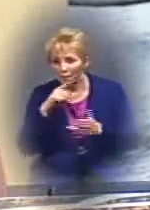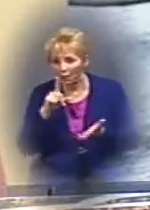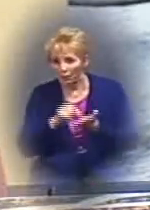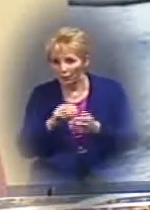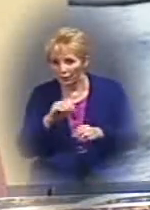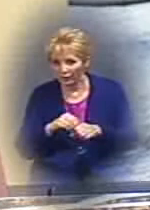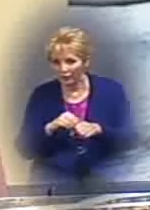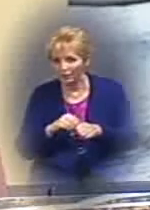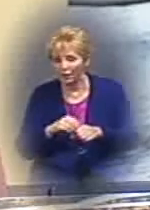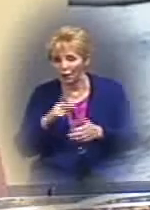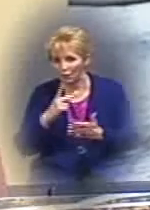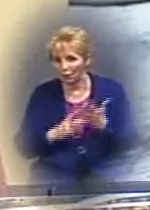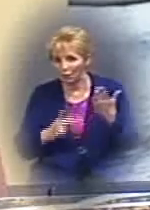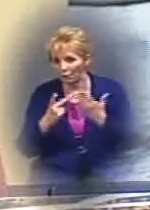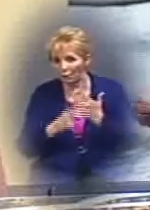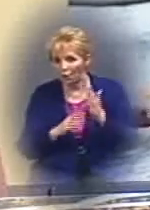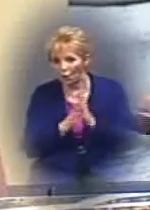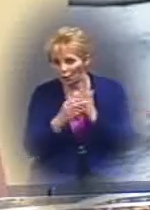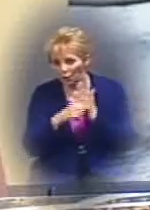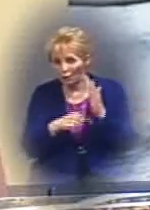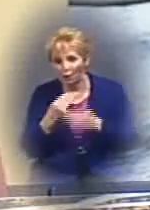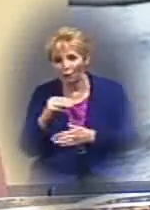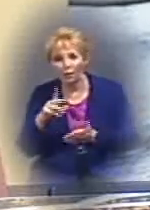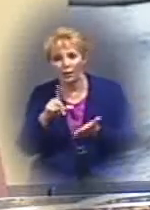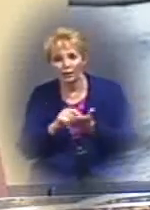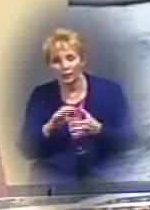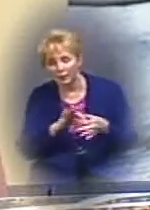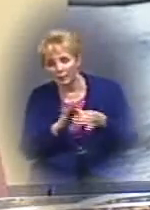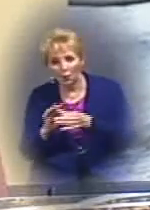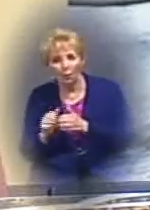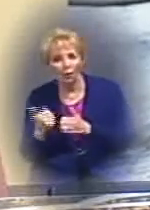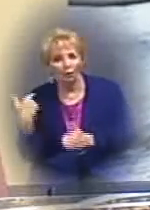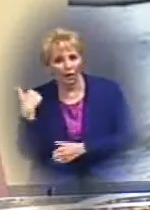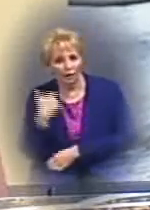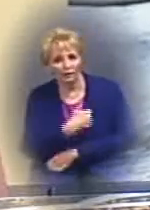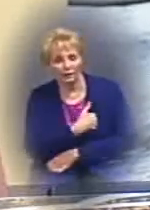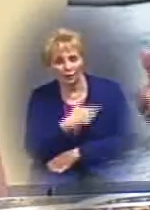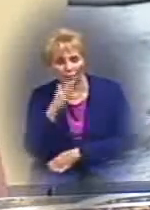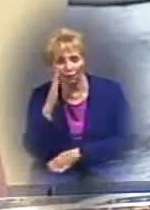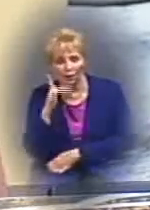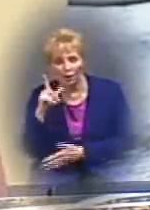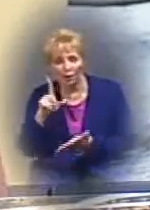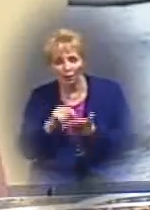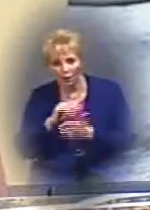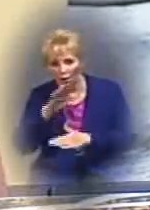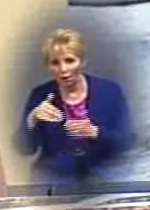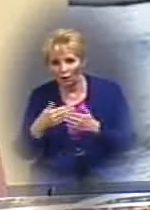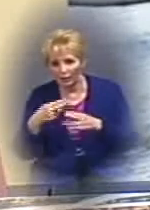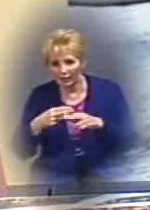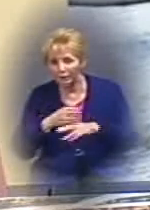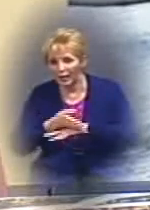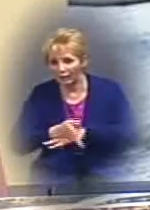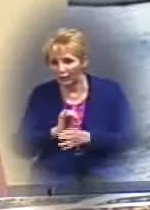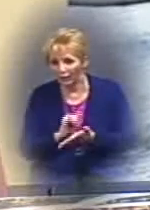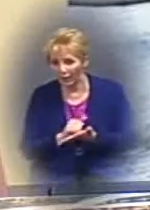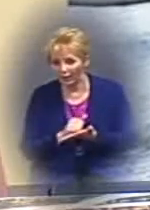a commemorative program, and the Morton News Herald, who is a partner with us, will print all the names after that. Another